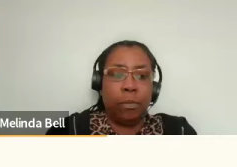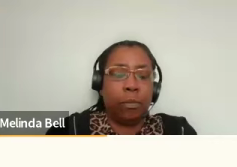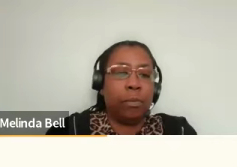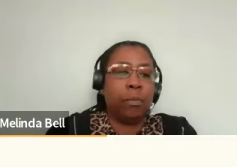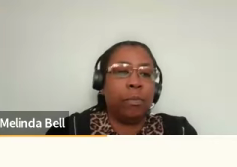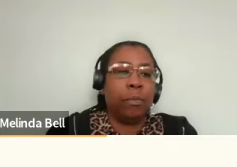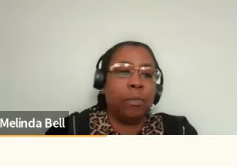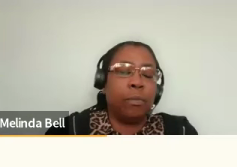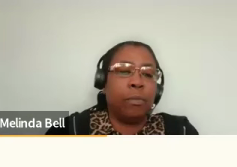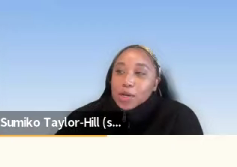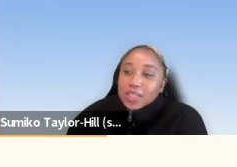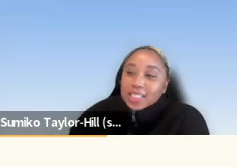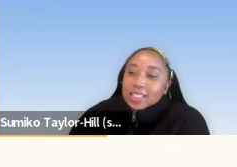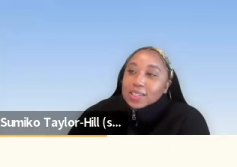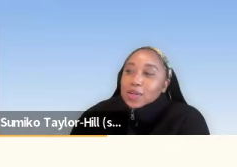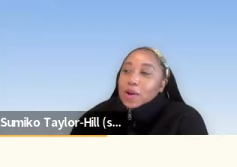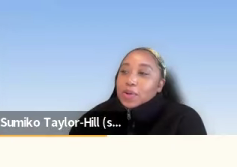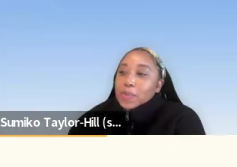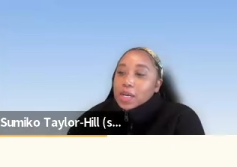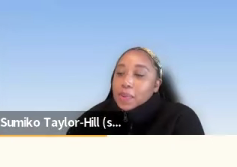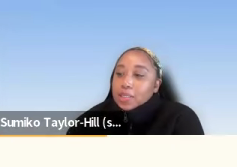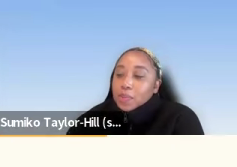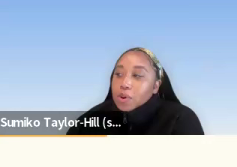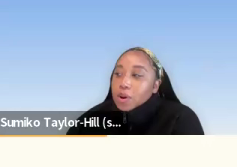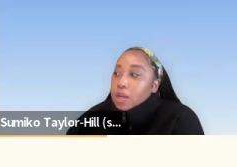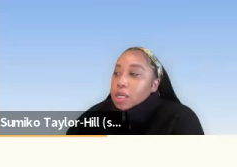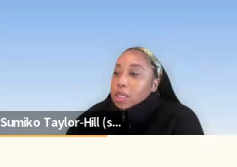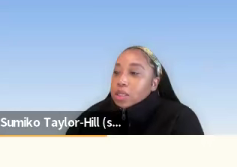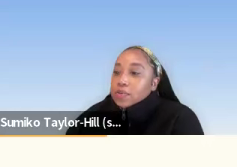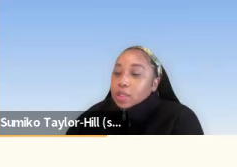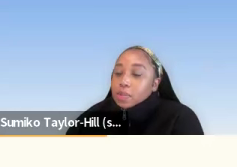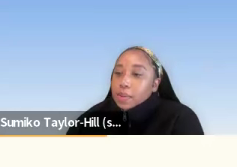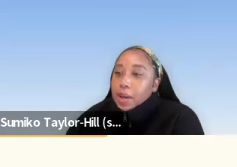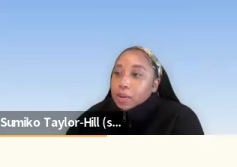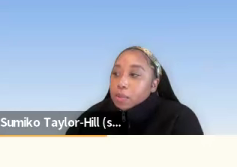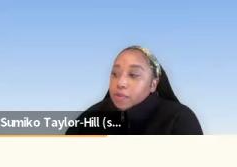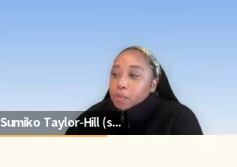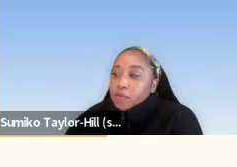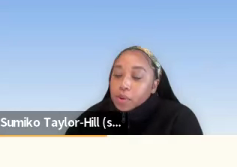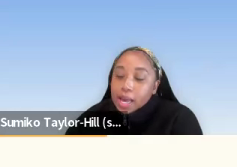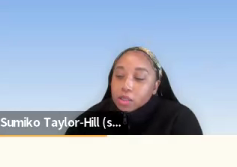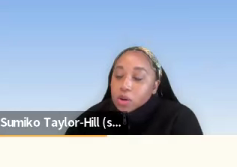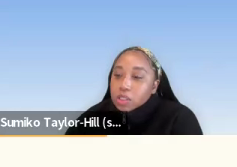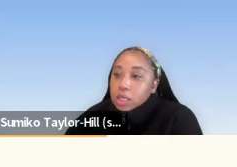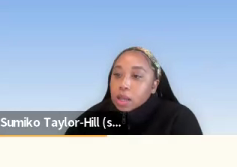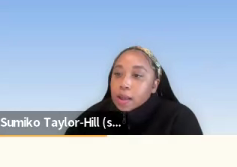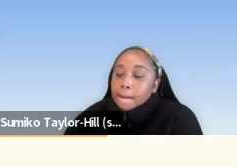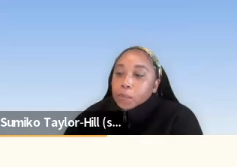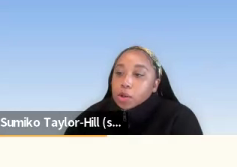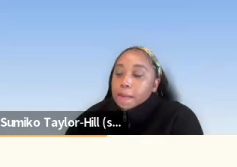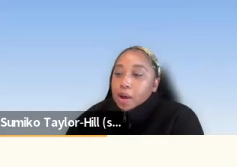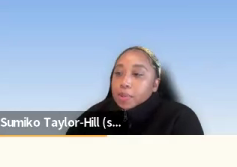Thank you so much for being here, Onisha. Again, your question is centered around community-based support. Just for a little bit of background before we ask the